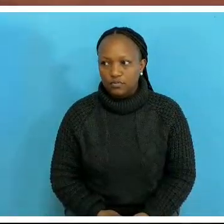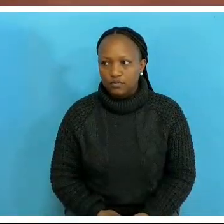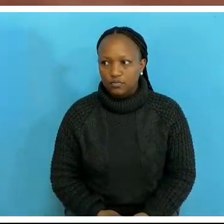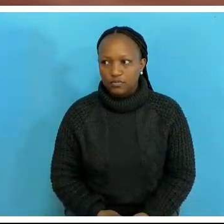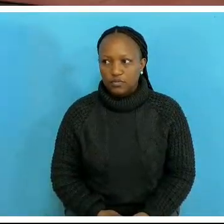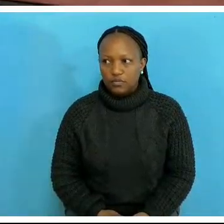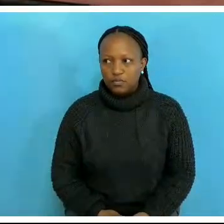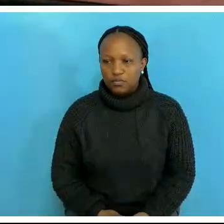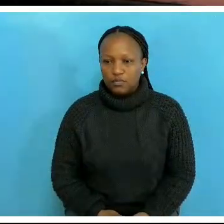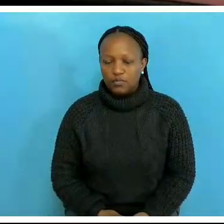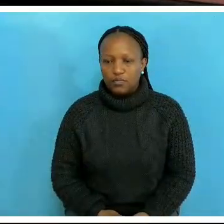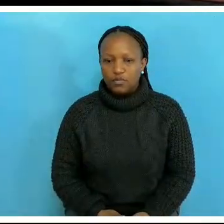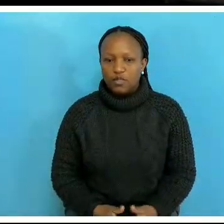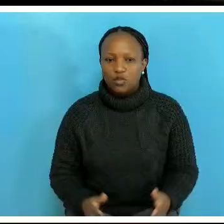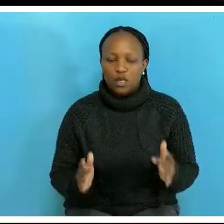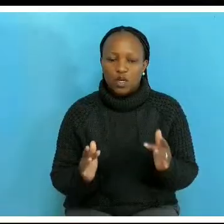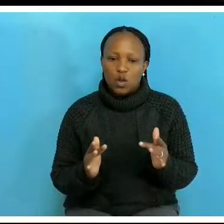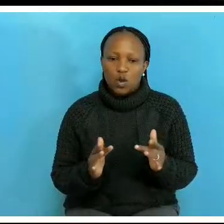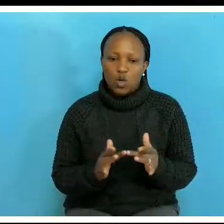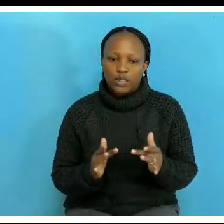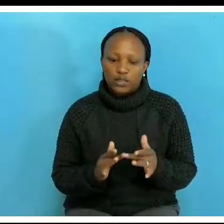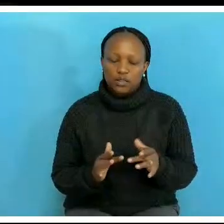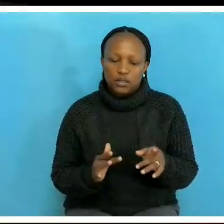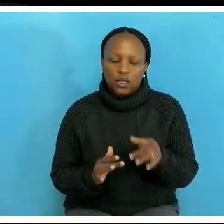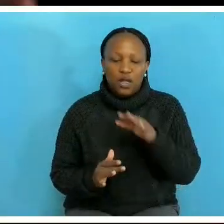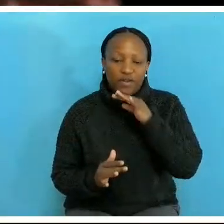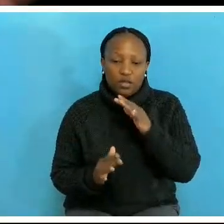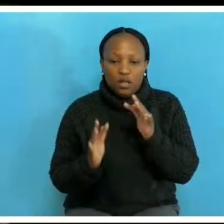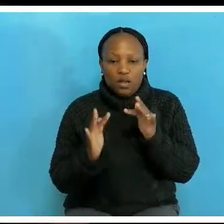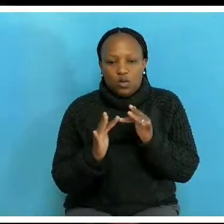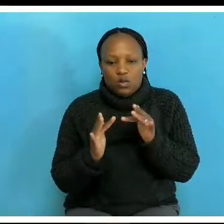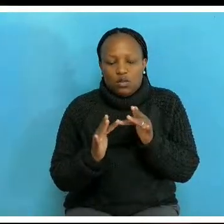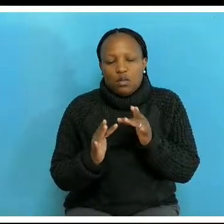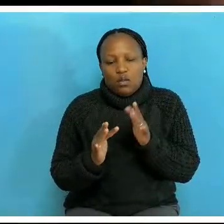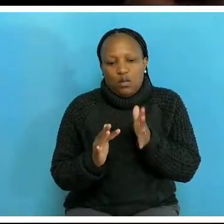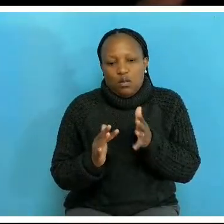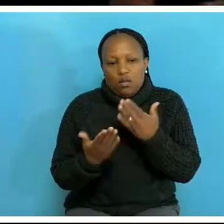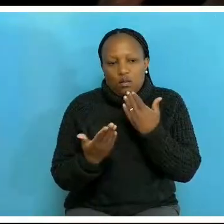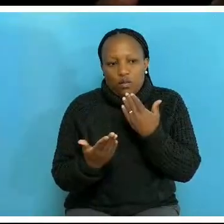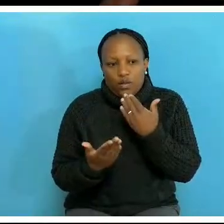bly met mekaar. Goed? Dis reg. Dankie mevrou.